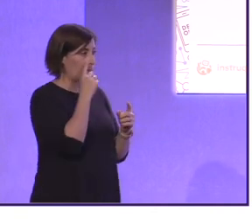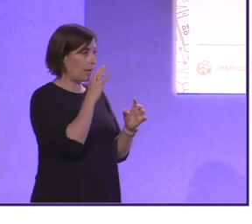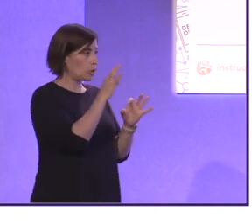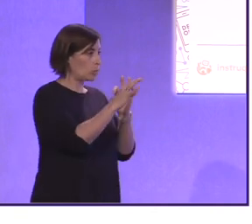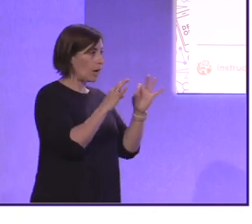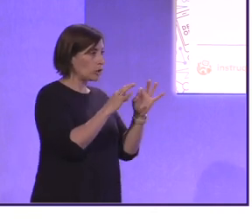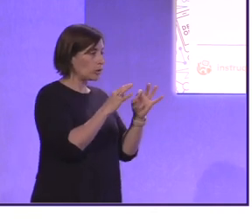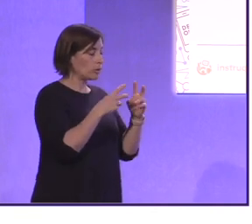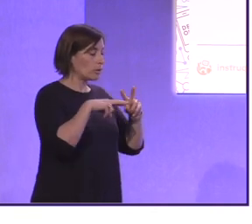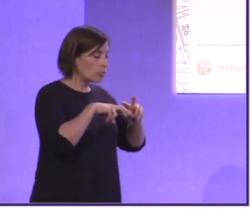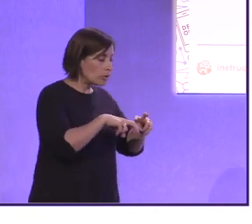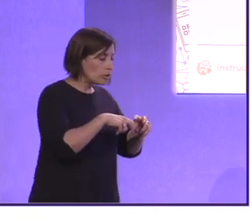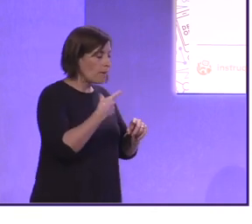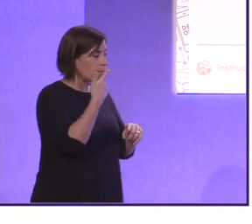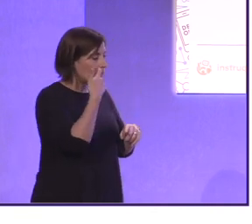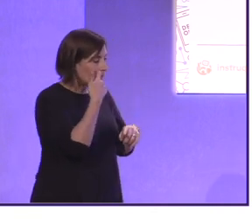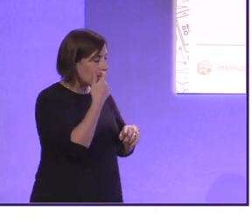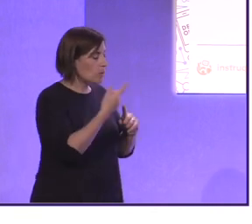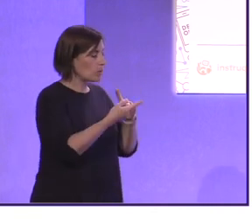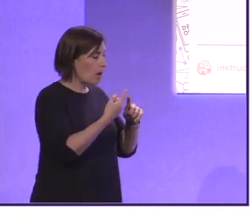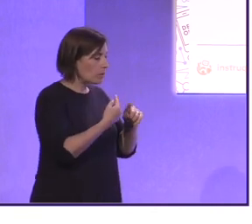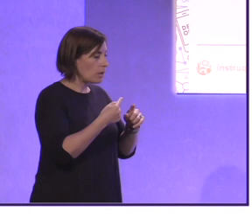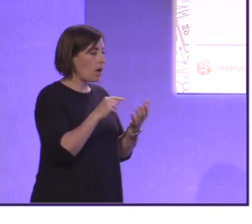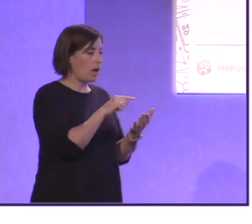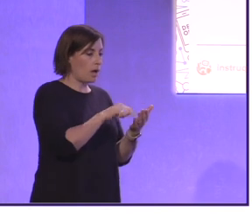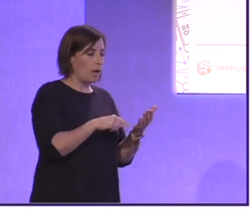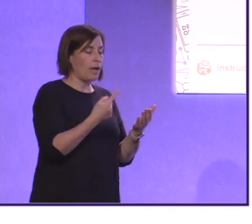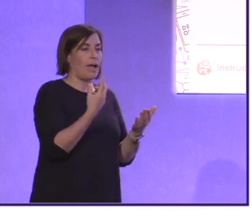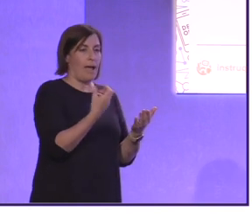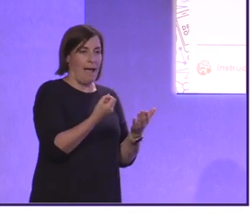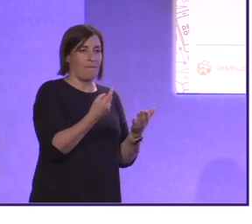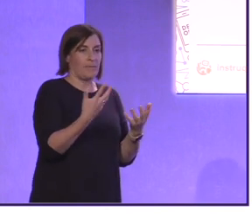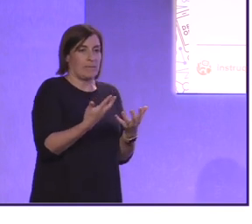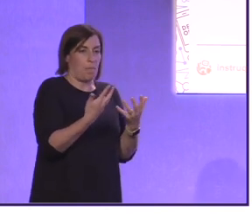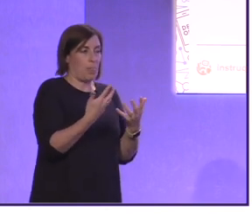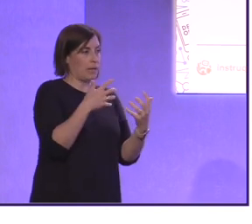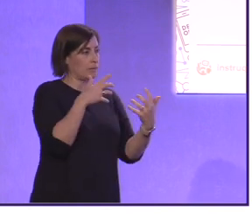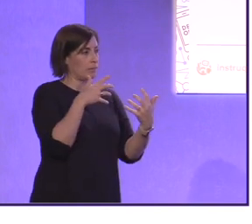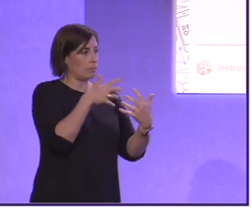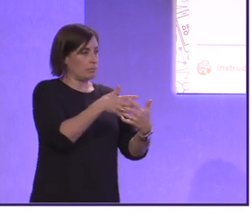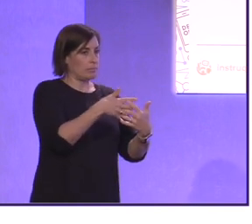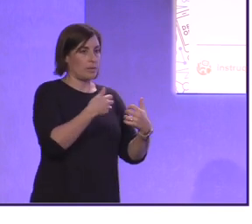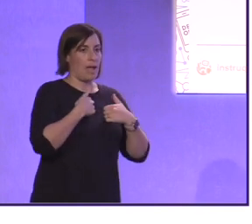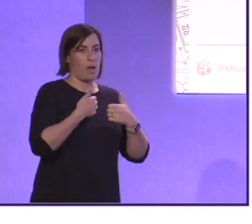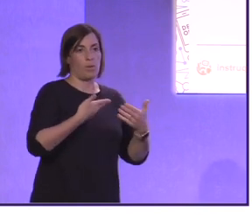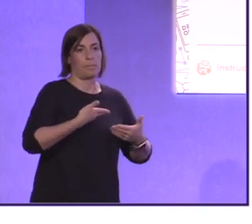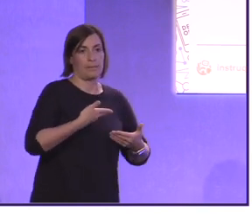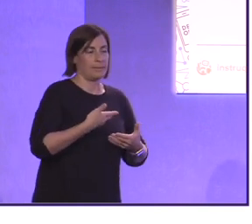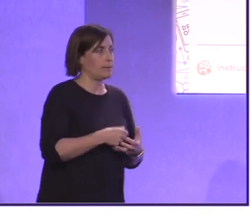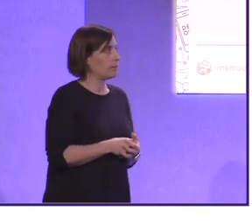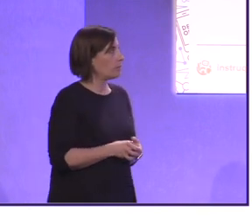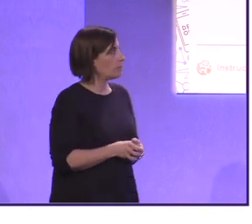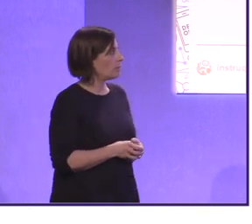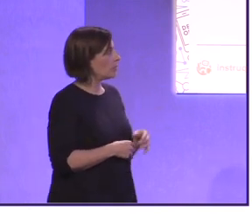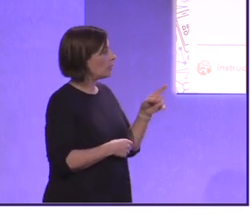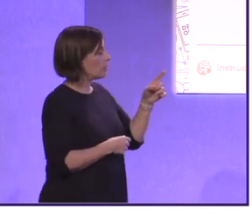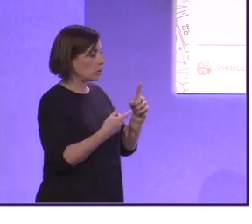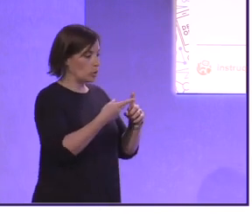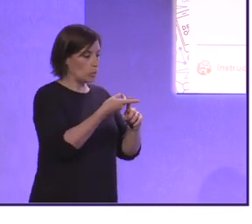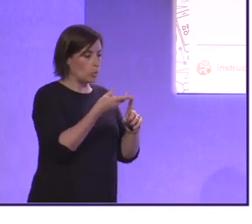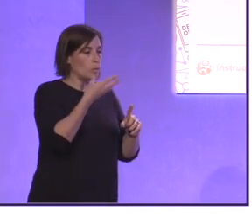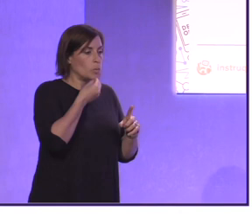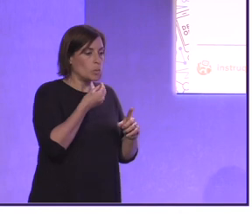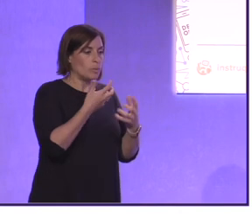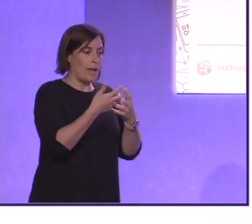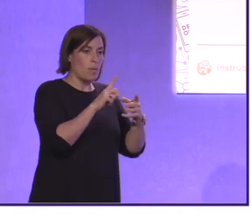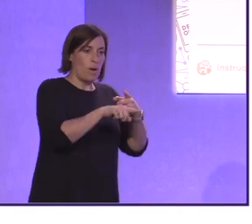actually fit for our needs, for our business, for our context. So we're actually going to go through some of the tools that help answer these three types of